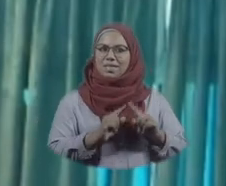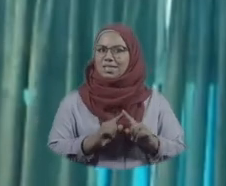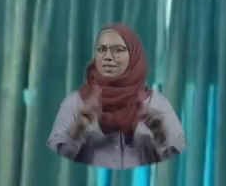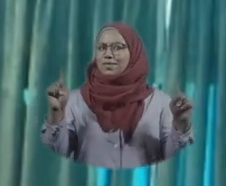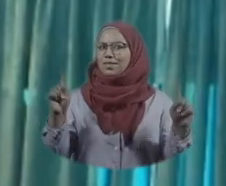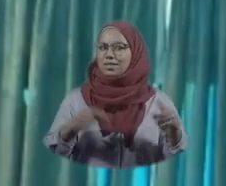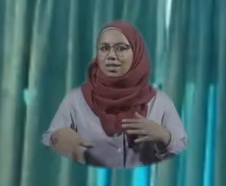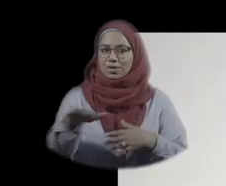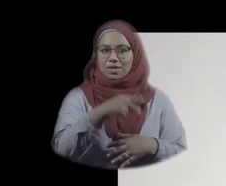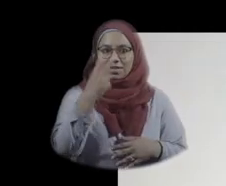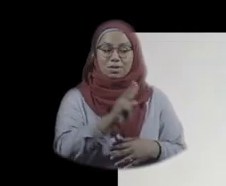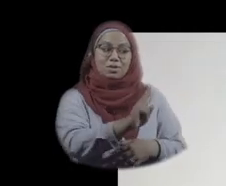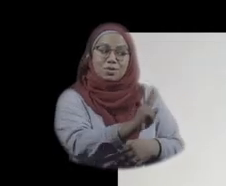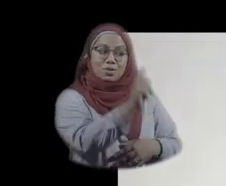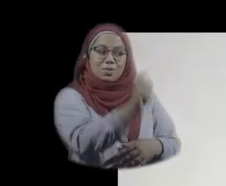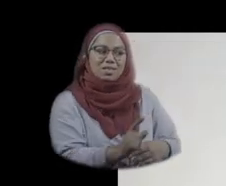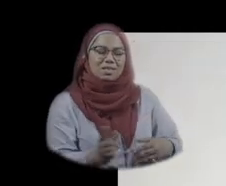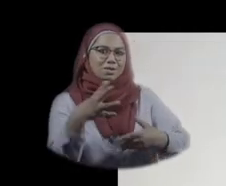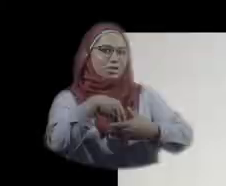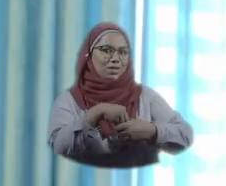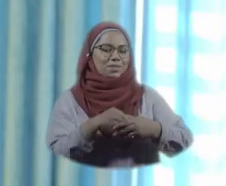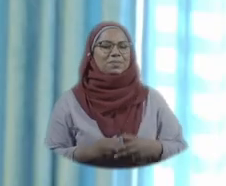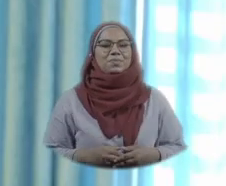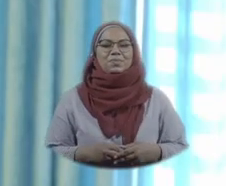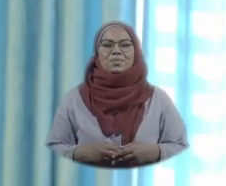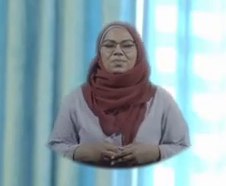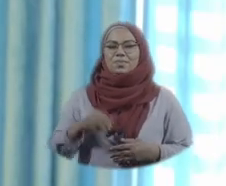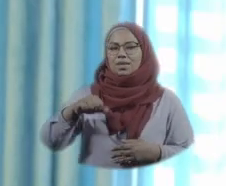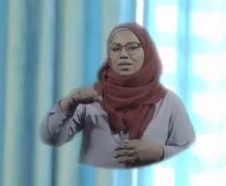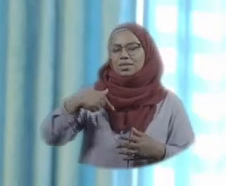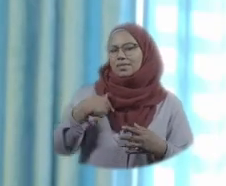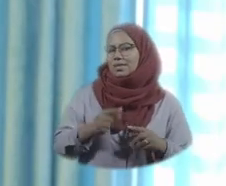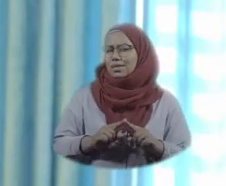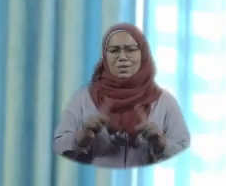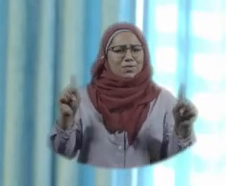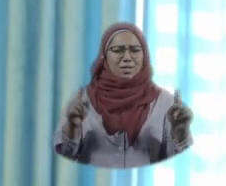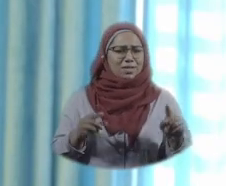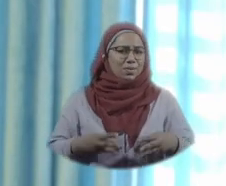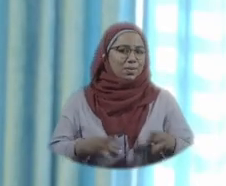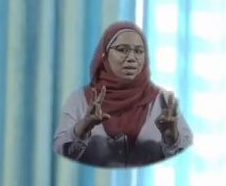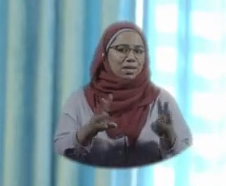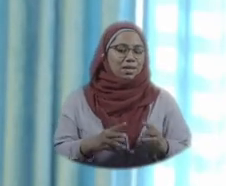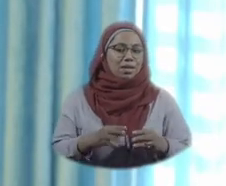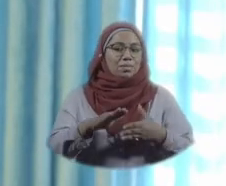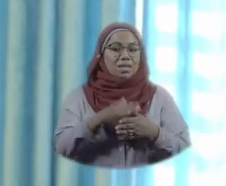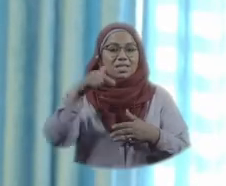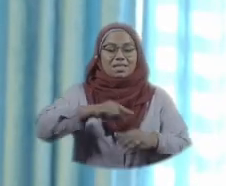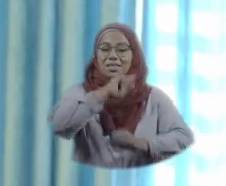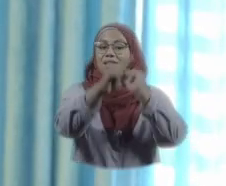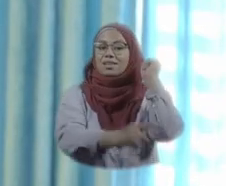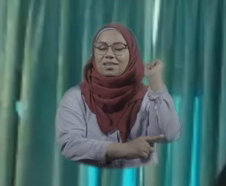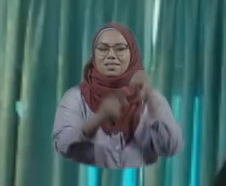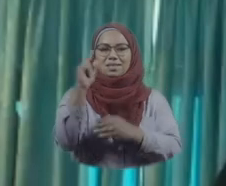midani, as you can see, hamare guest Mr. Raufath. Yeah, Misho, we are taking it in a different direction. Asto ei bahu episode